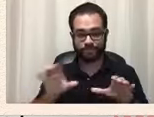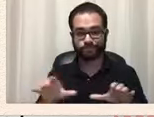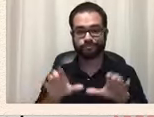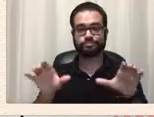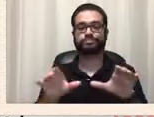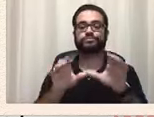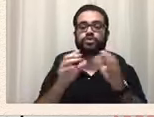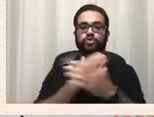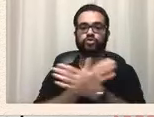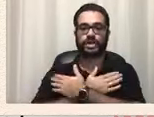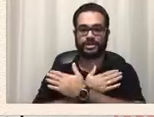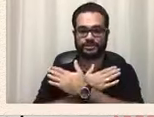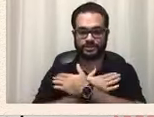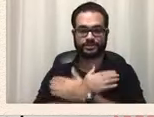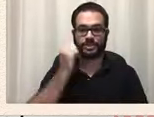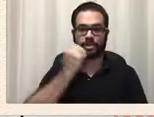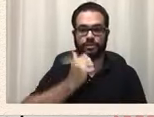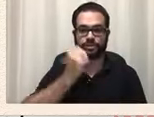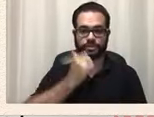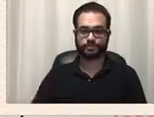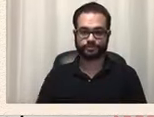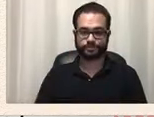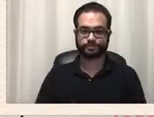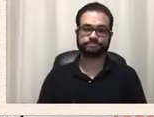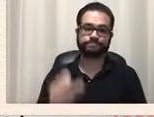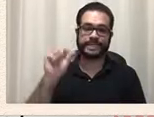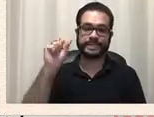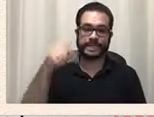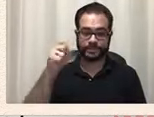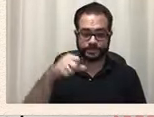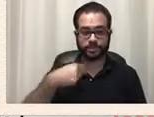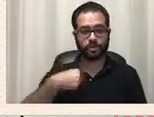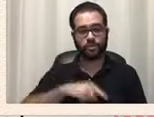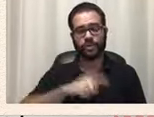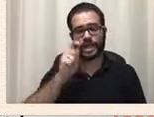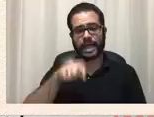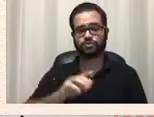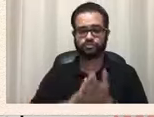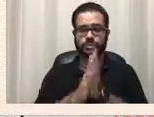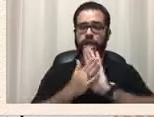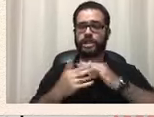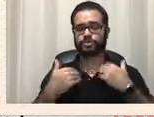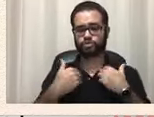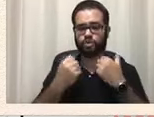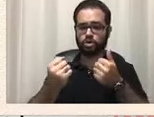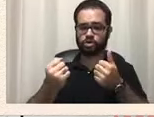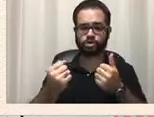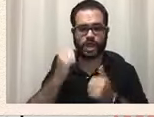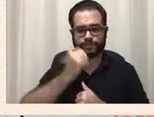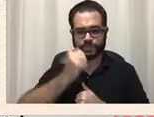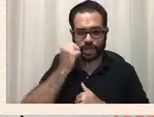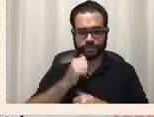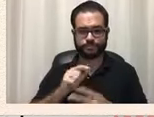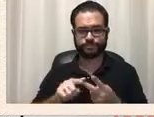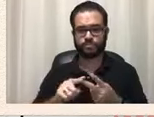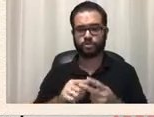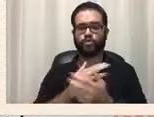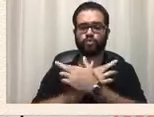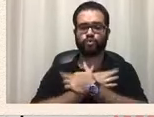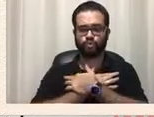daily. Yes to seeking to be strengthened daily, to recover mentally, to recover